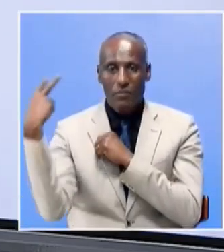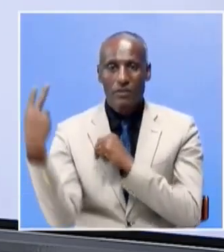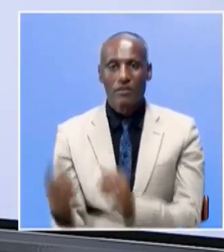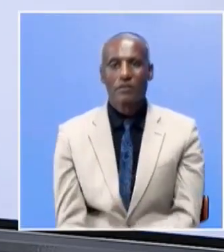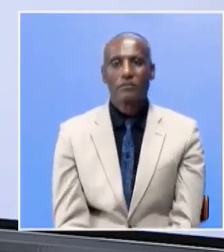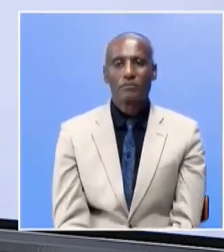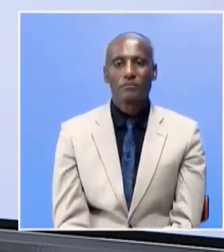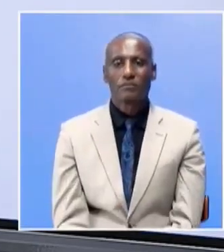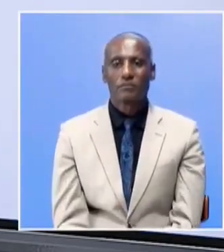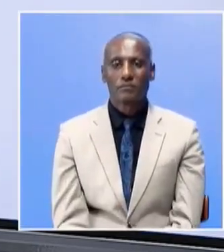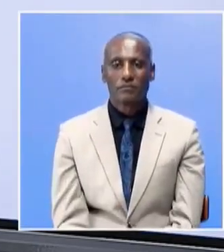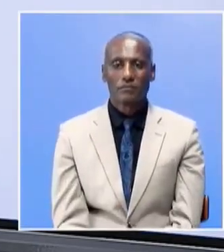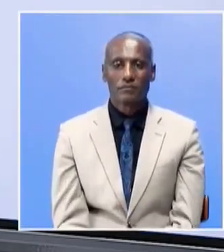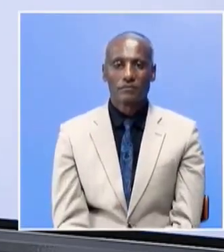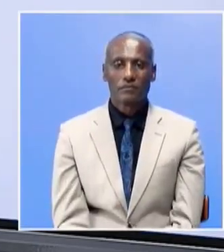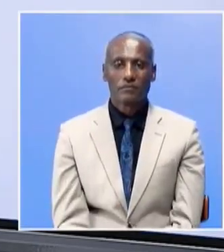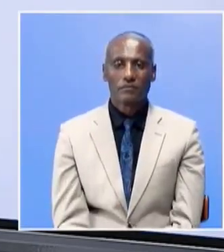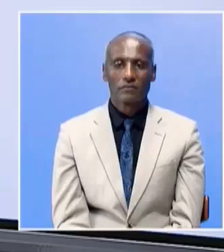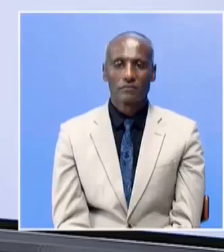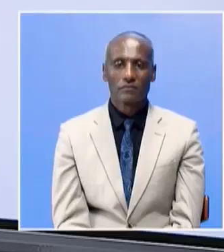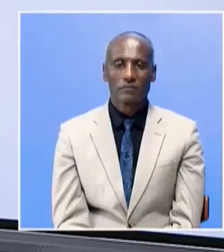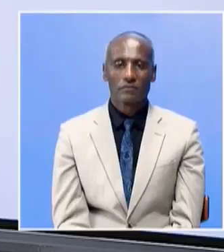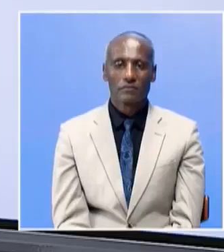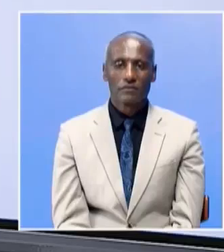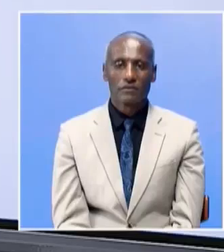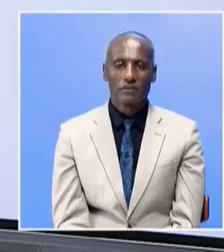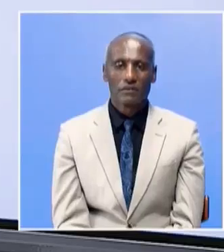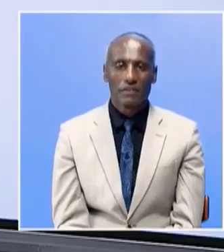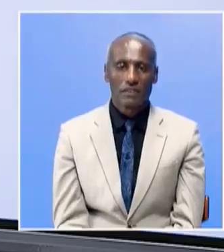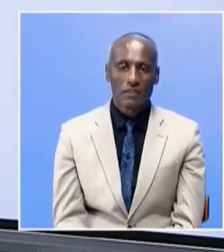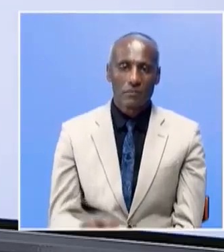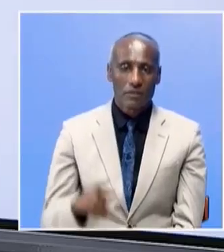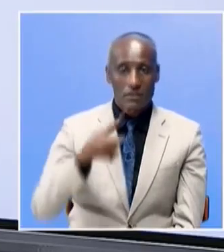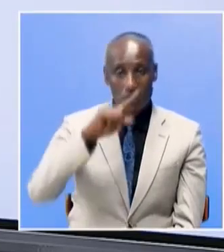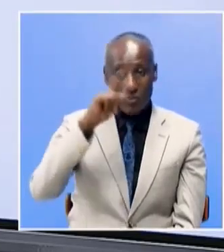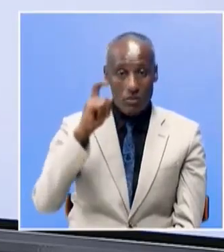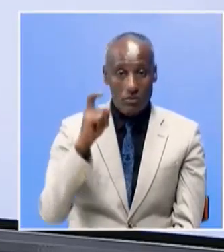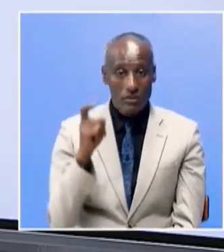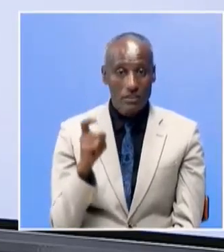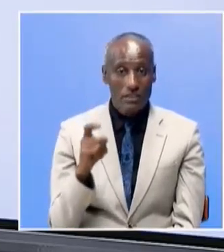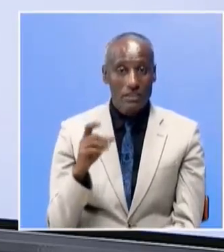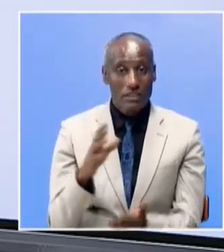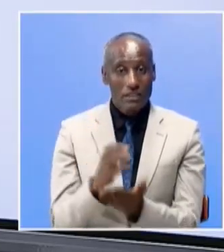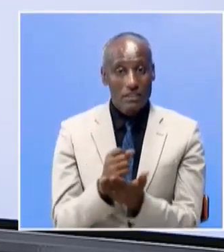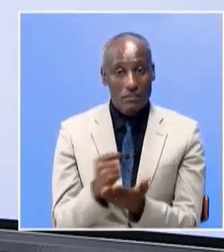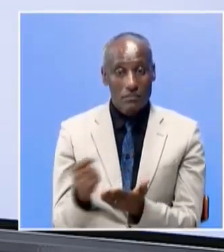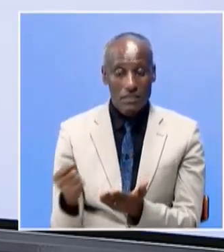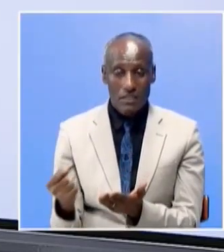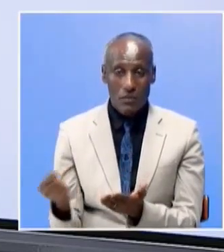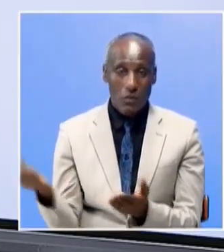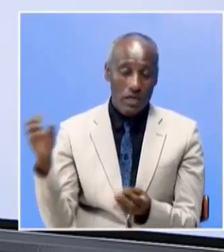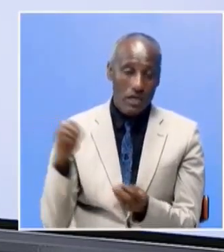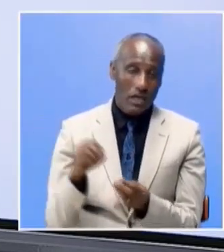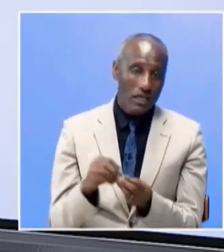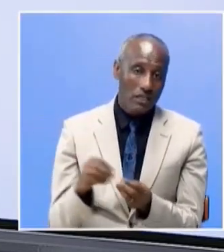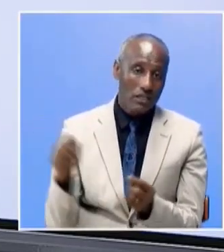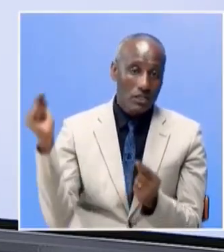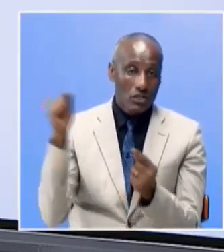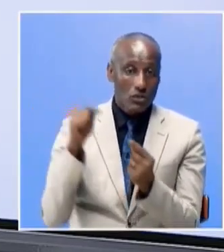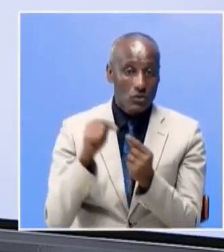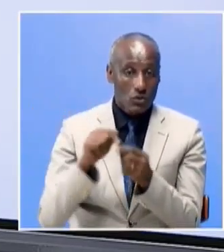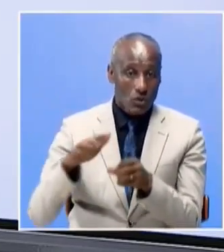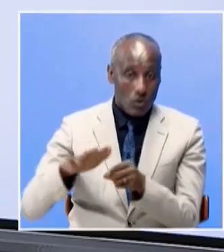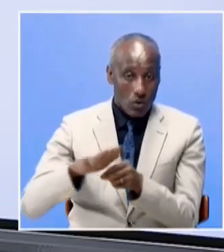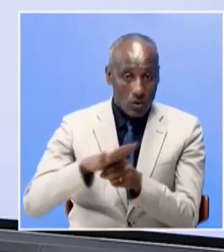base verb. This one can be said complementary. Something that we add to complete the sentence. Am I